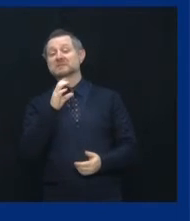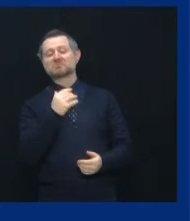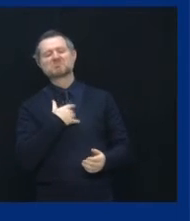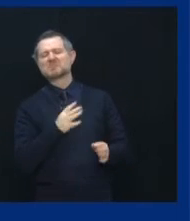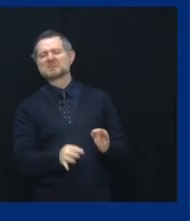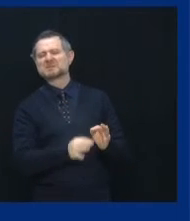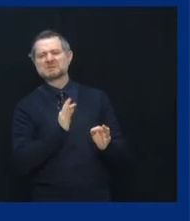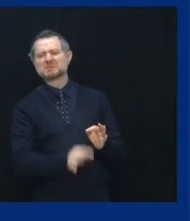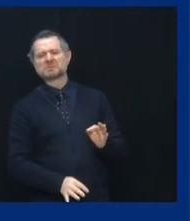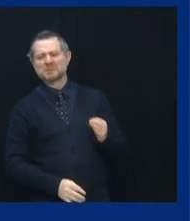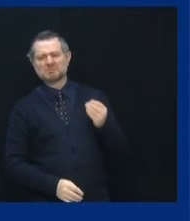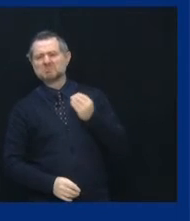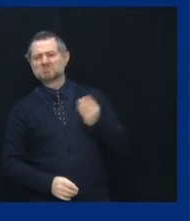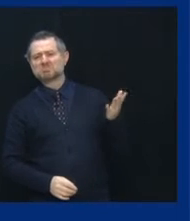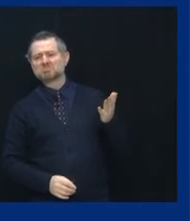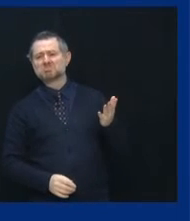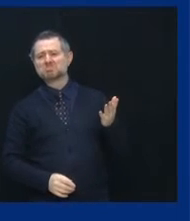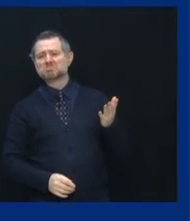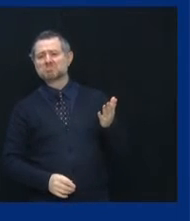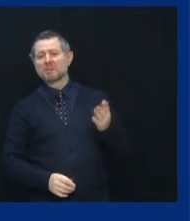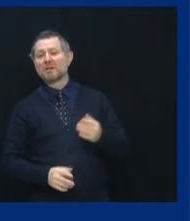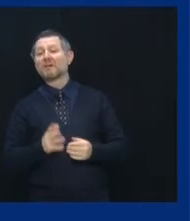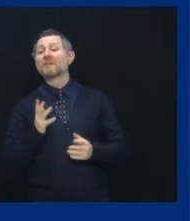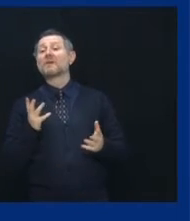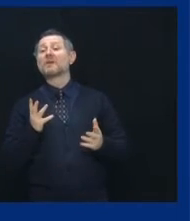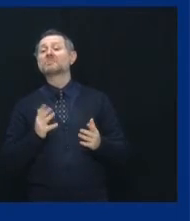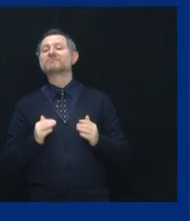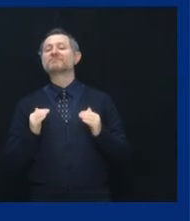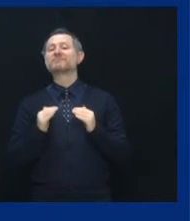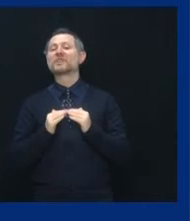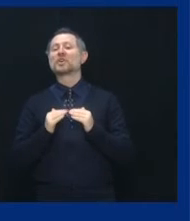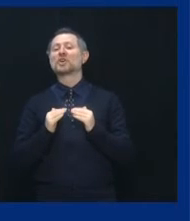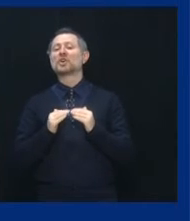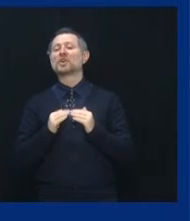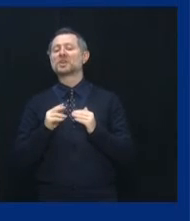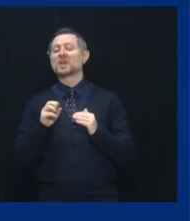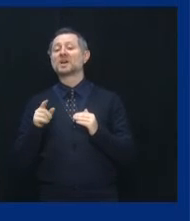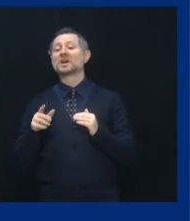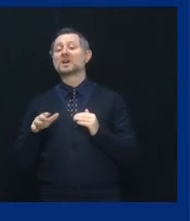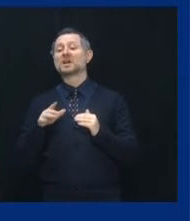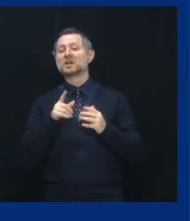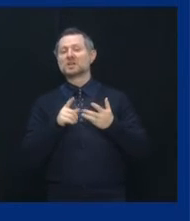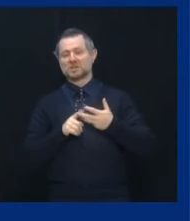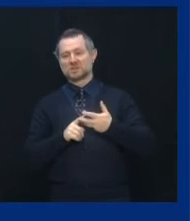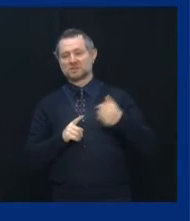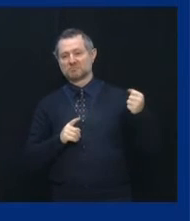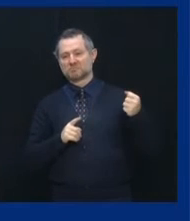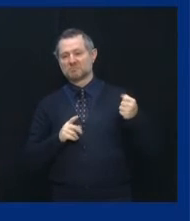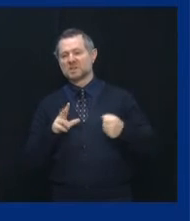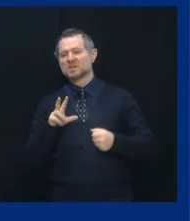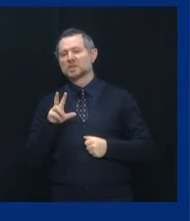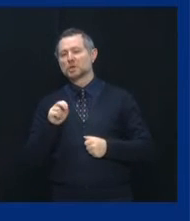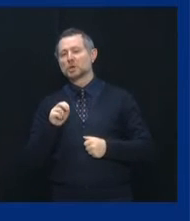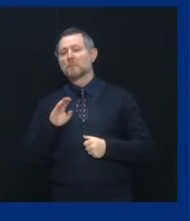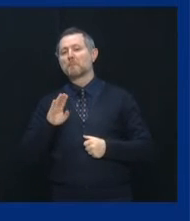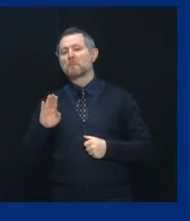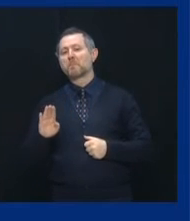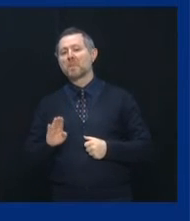Pure fairness. You took $30 billion from us and abused us